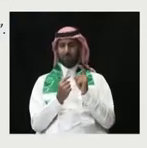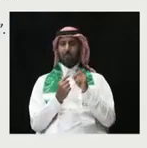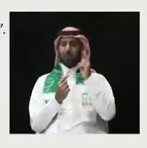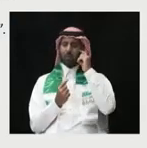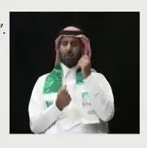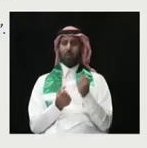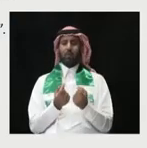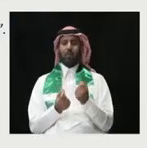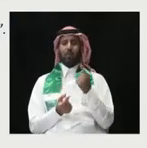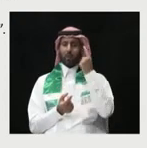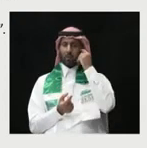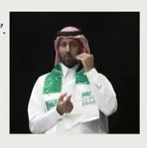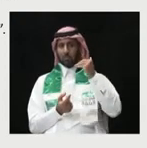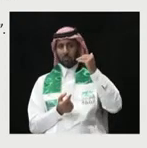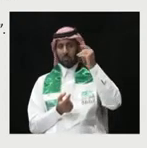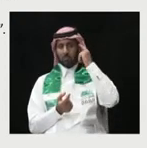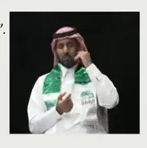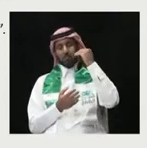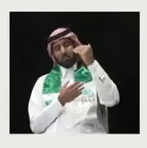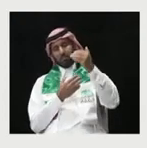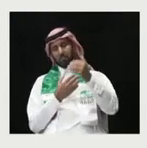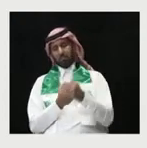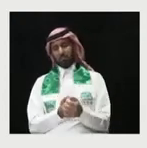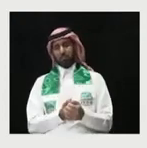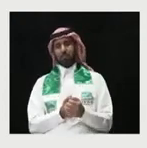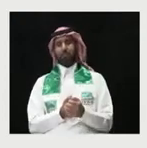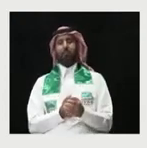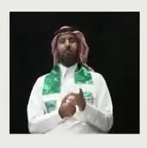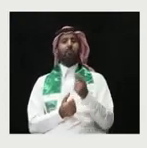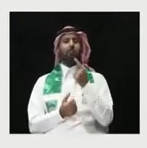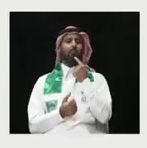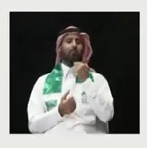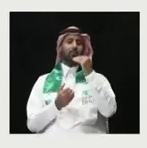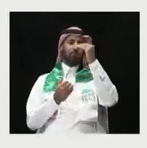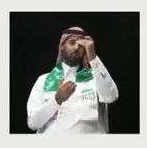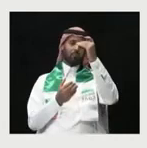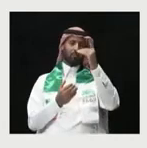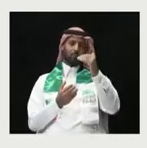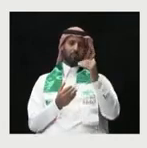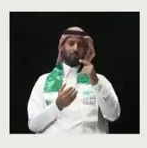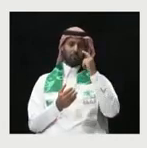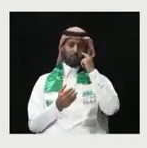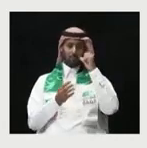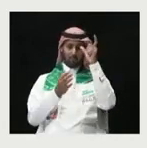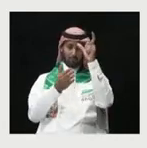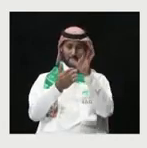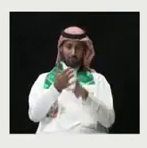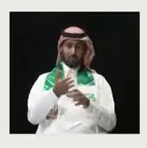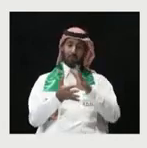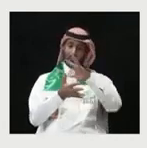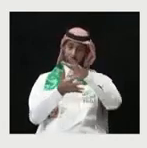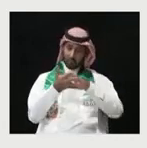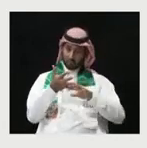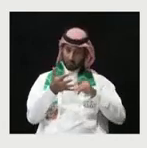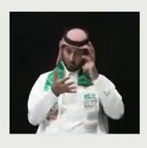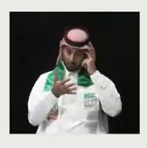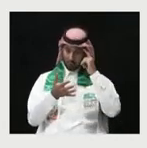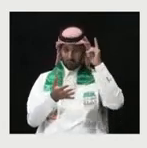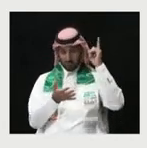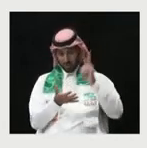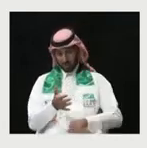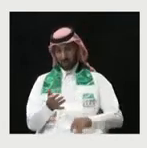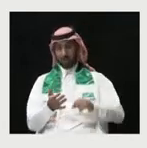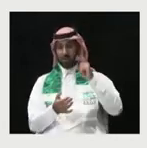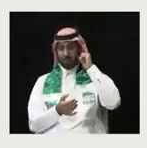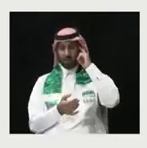internet has brought about. Okay, so we have this one, this chart. We have facts